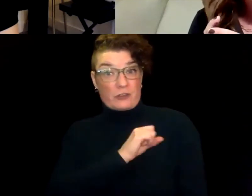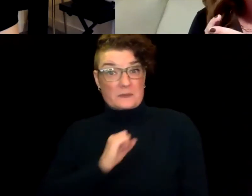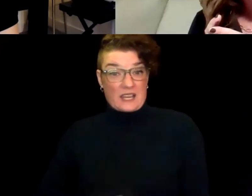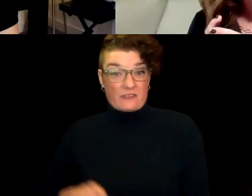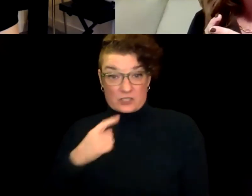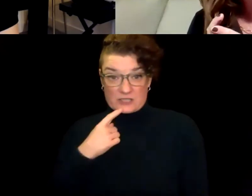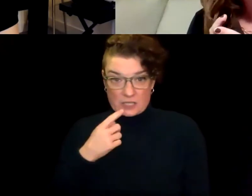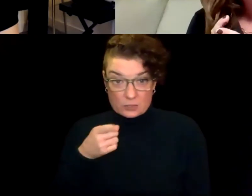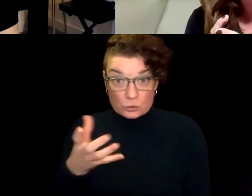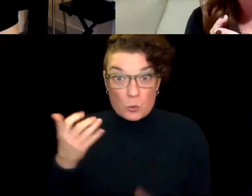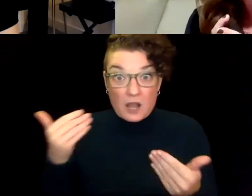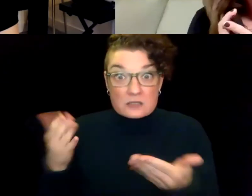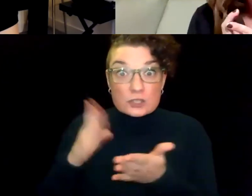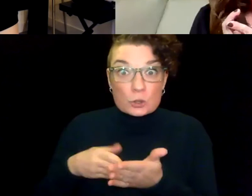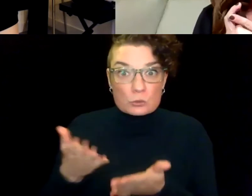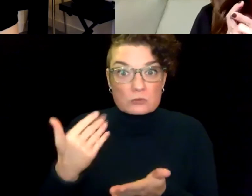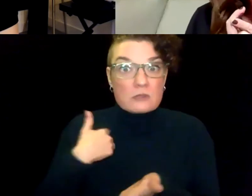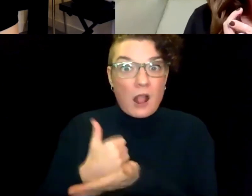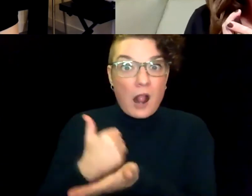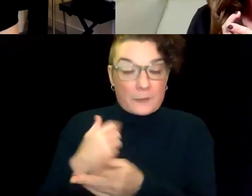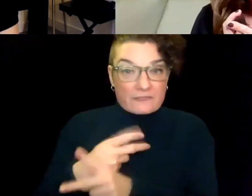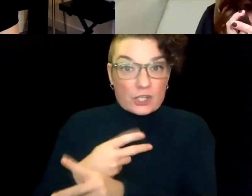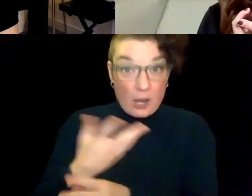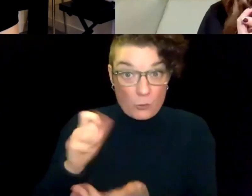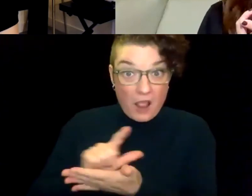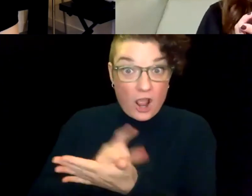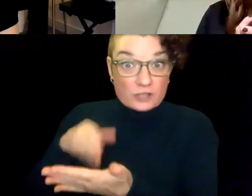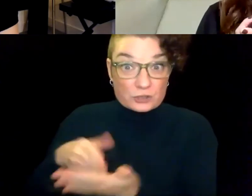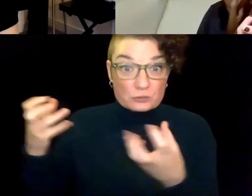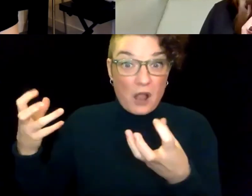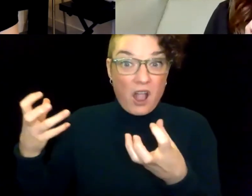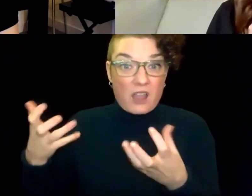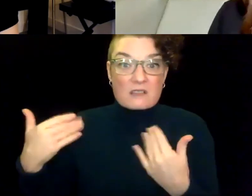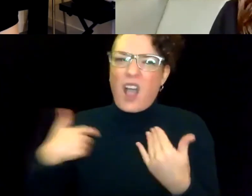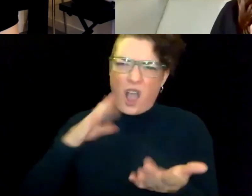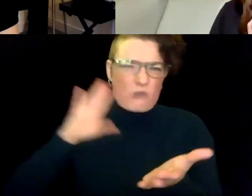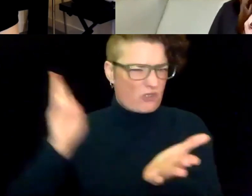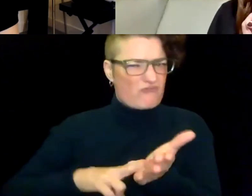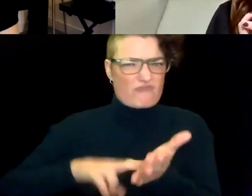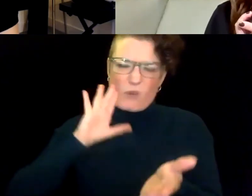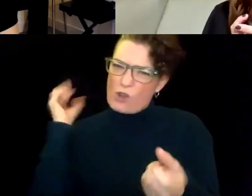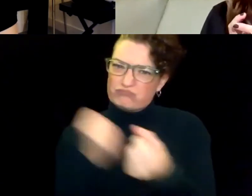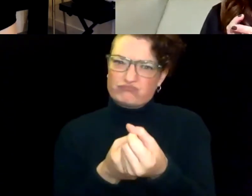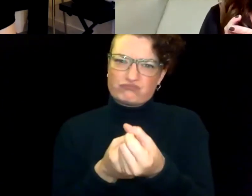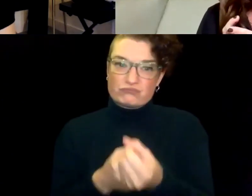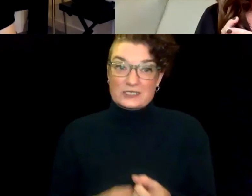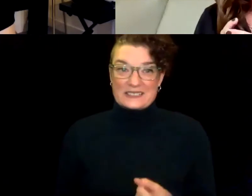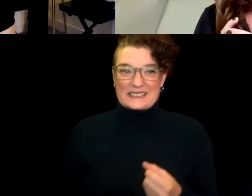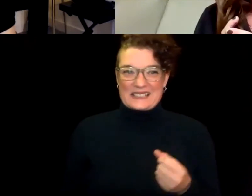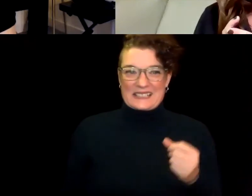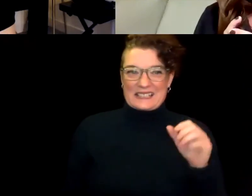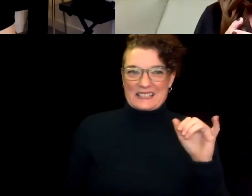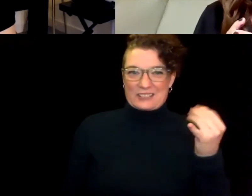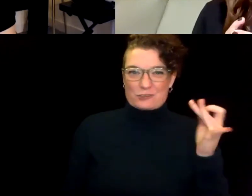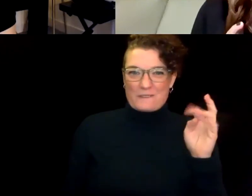want to sue? Let's figure out, you want a lawsuit? Like, figure it out. I'll sign on. I'm there. Megan, you have